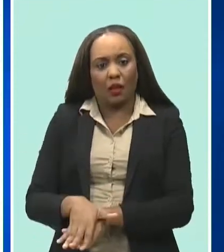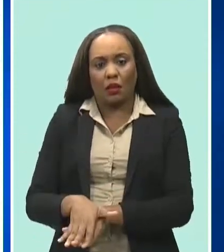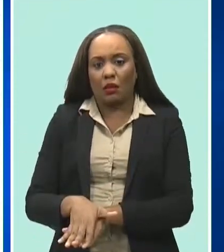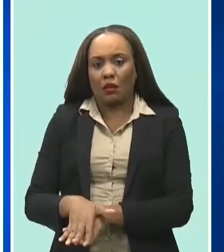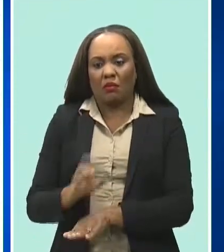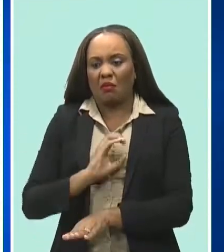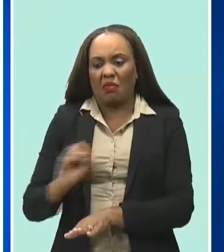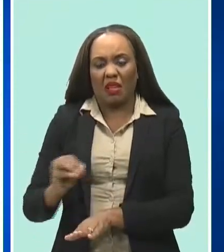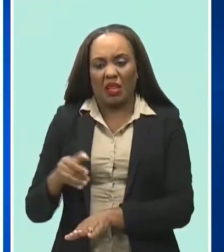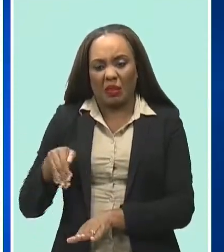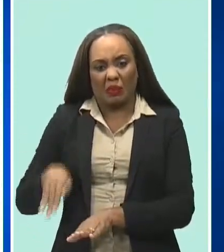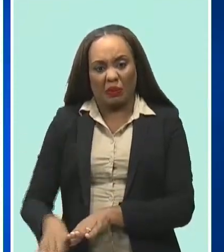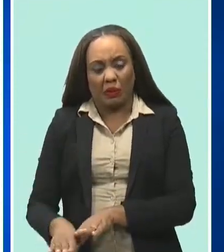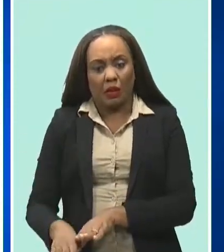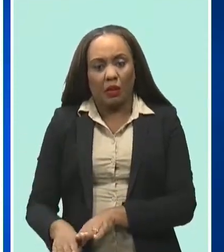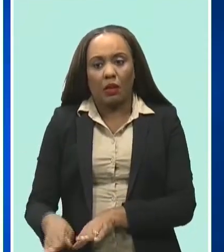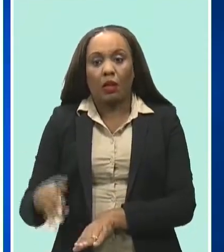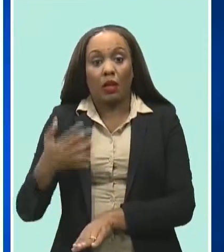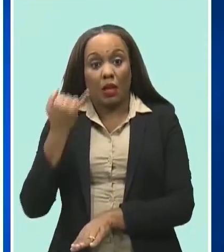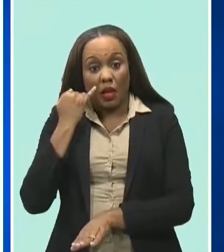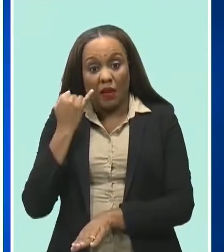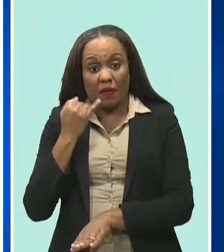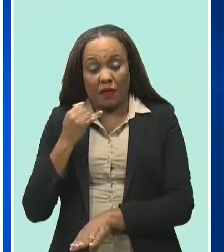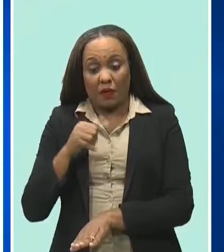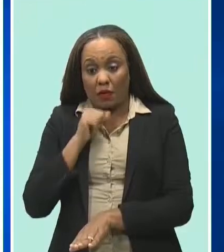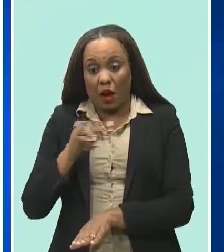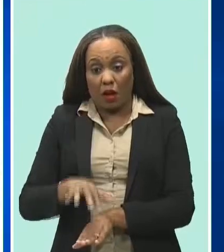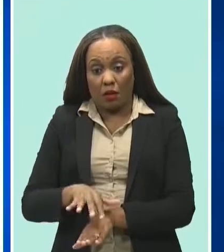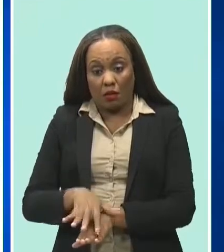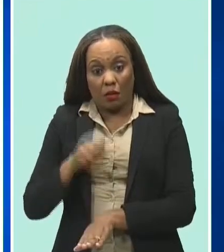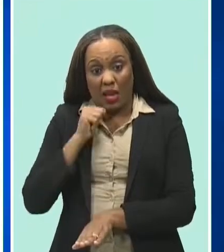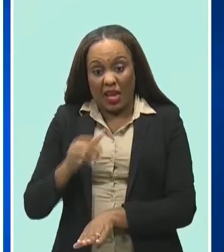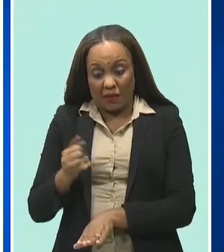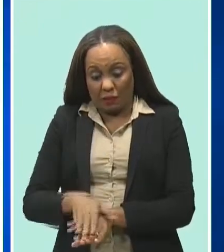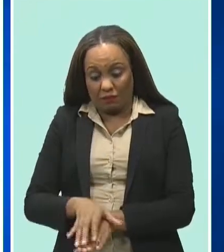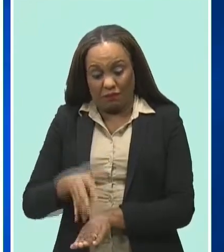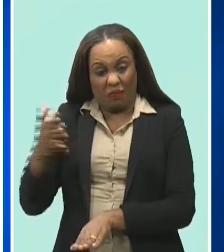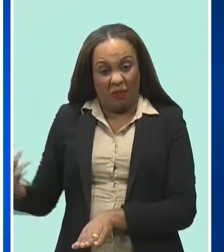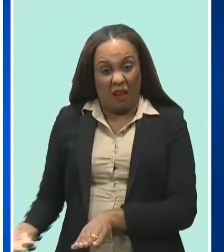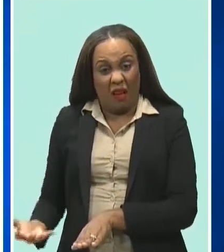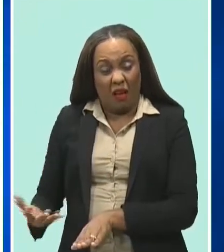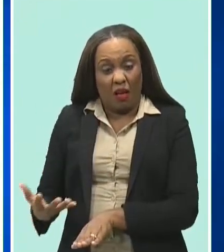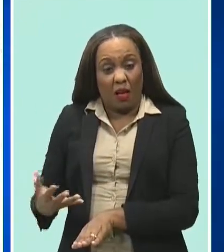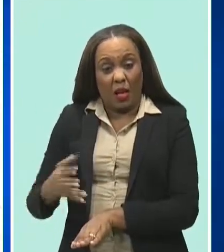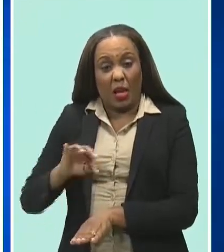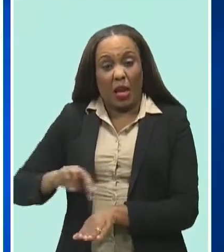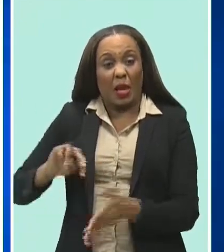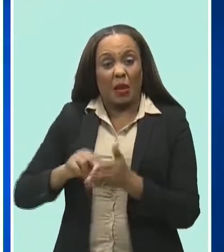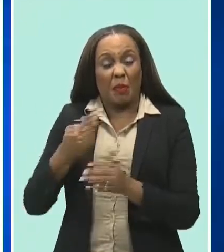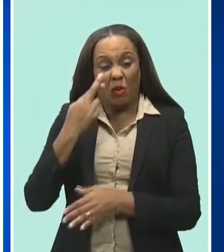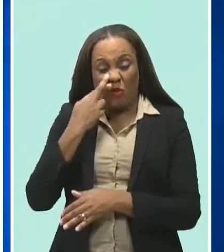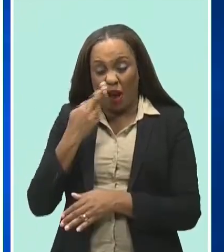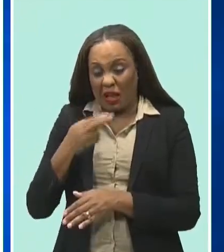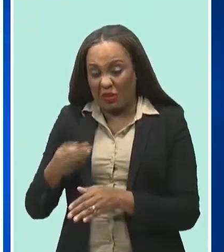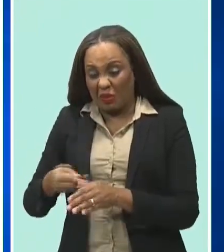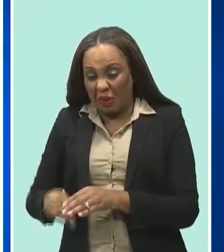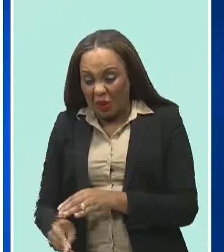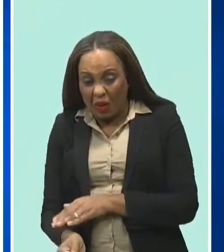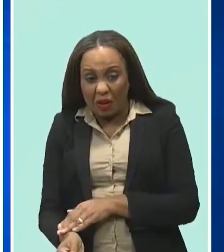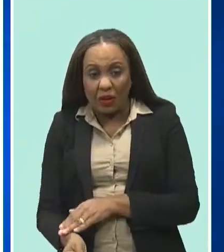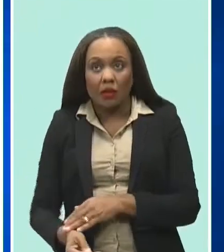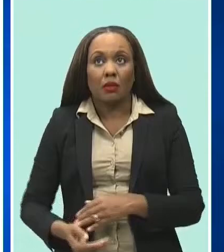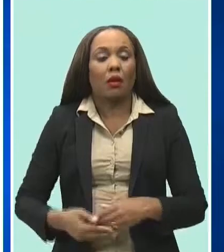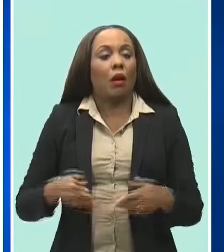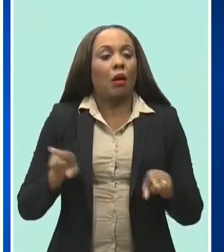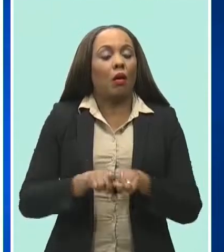certainly creating a breeding ground for the rats. She also says contractors will be deployed to improve the school's bathroom facilities.